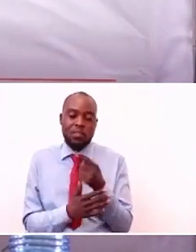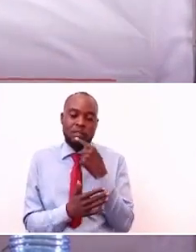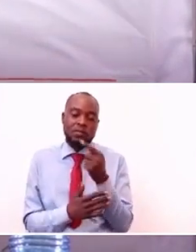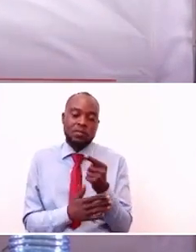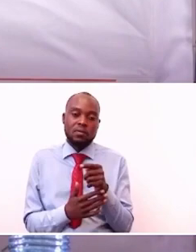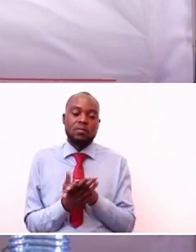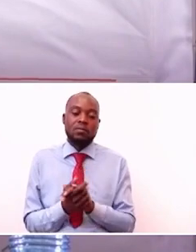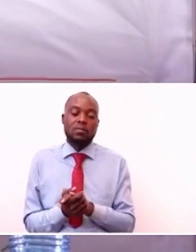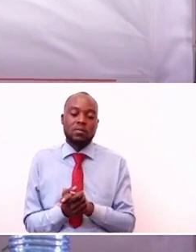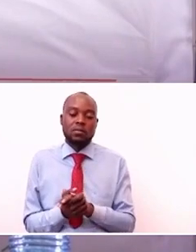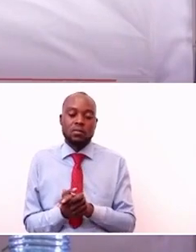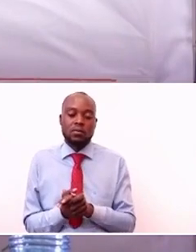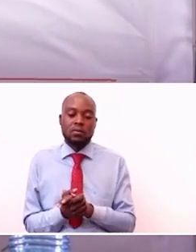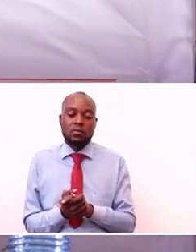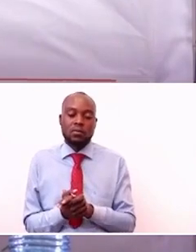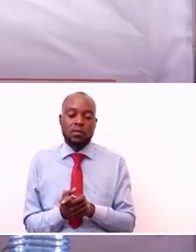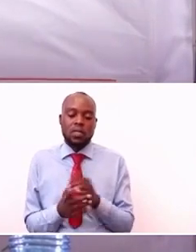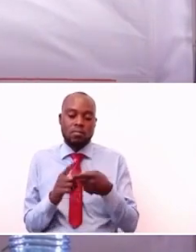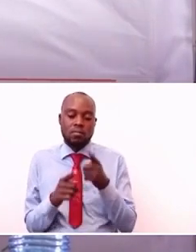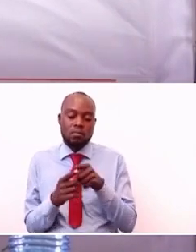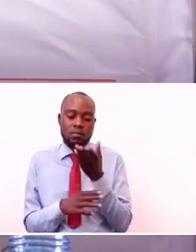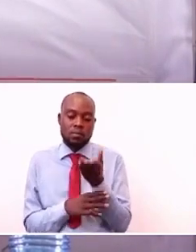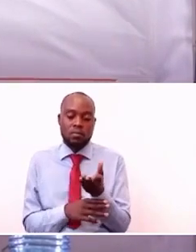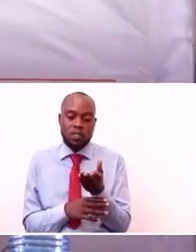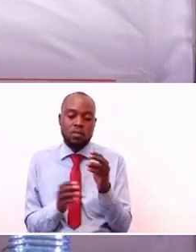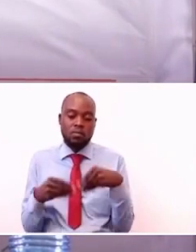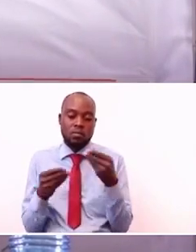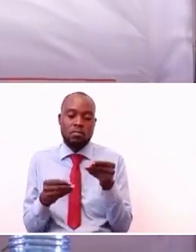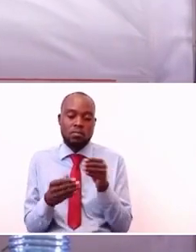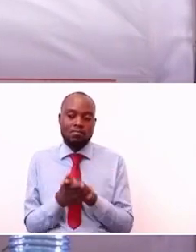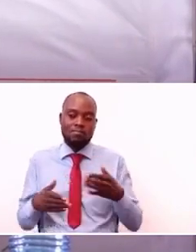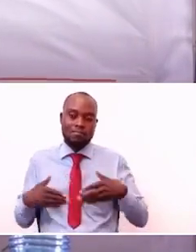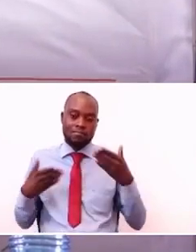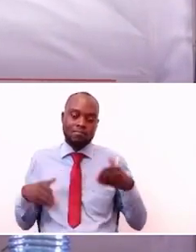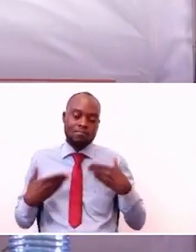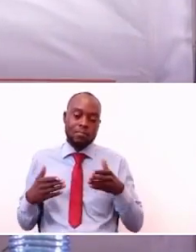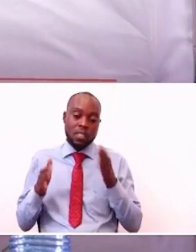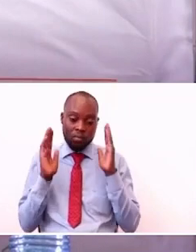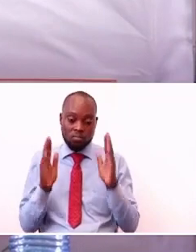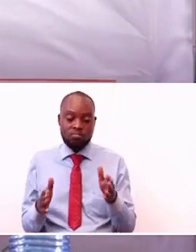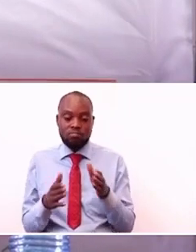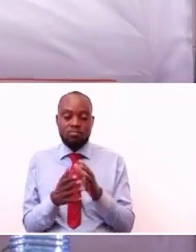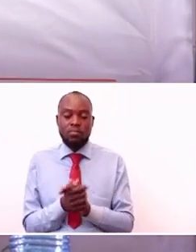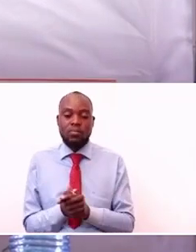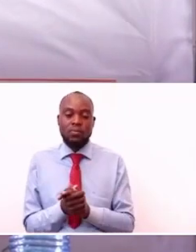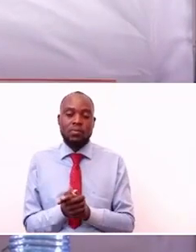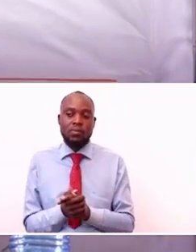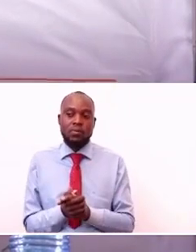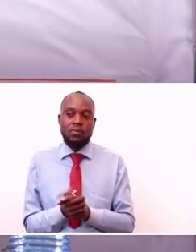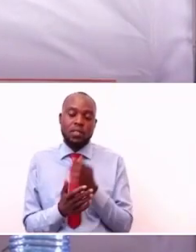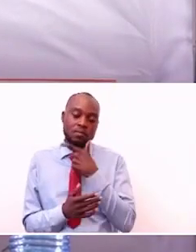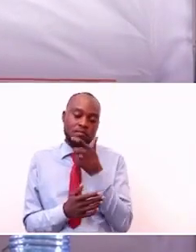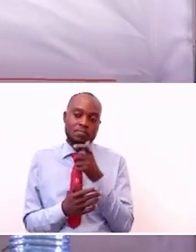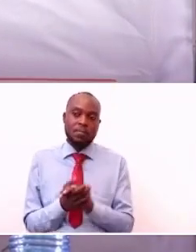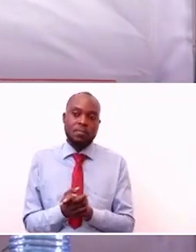about this term. Let me give you a very interesting real-life story in Kenya.